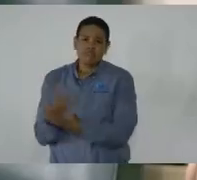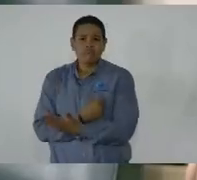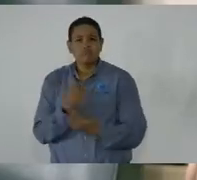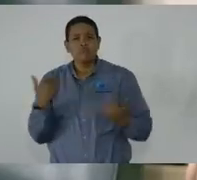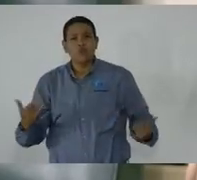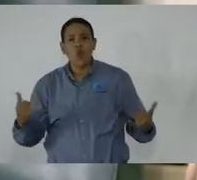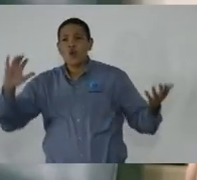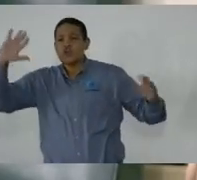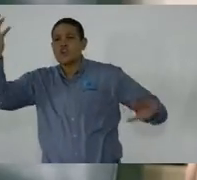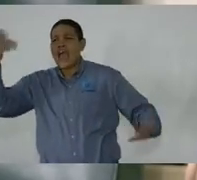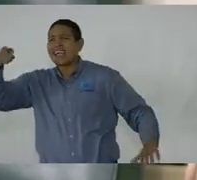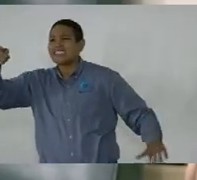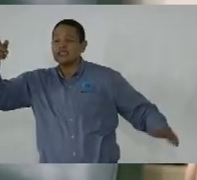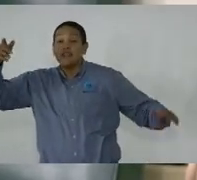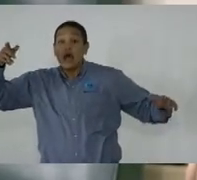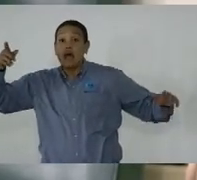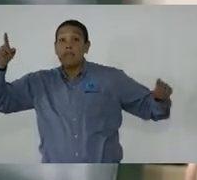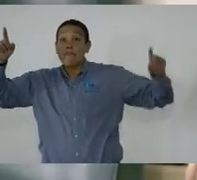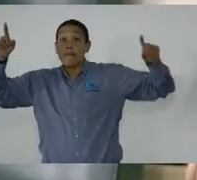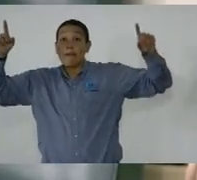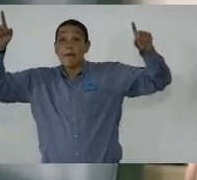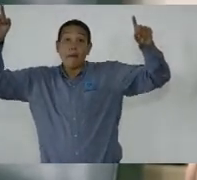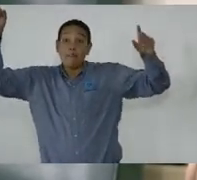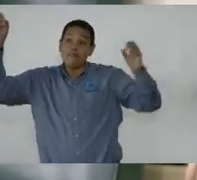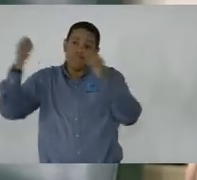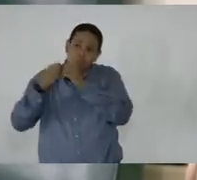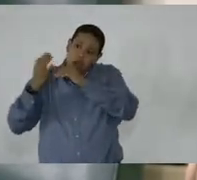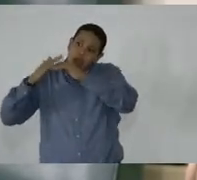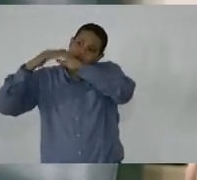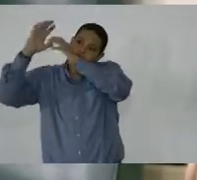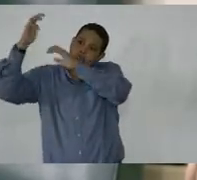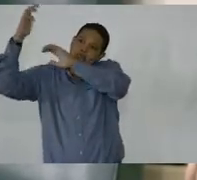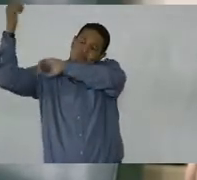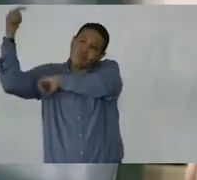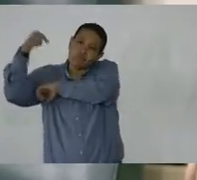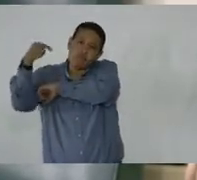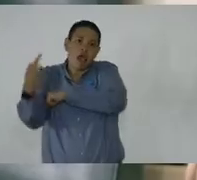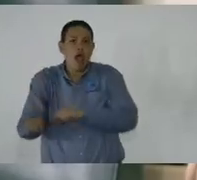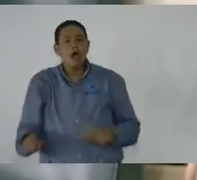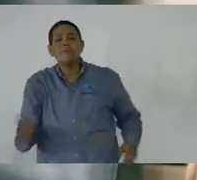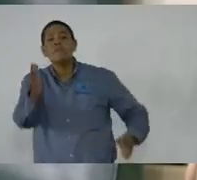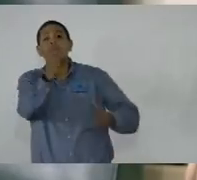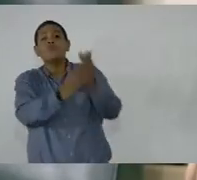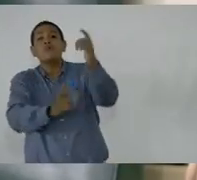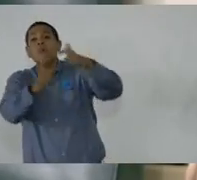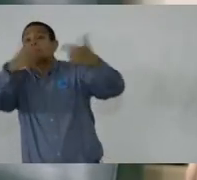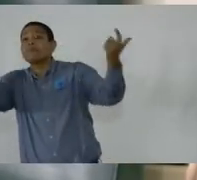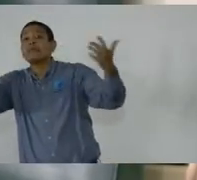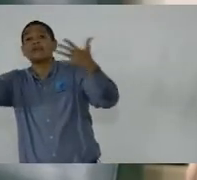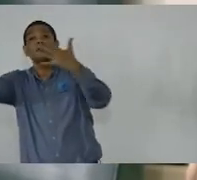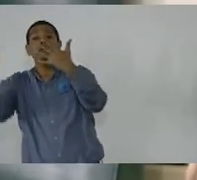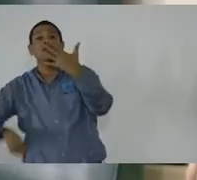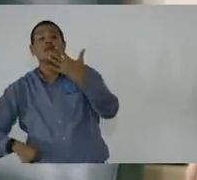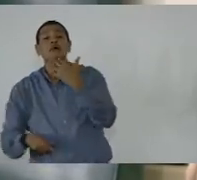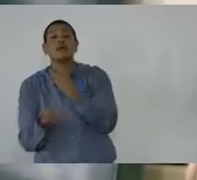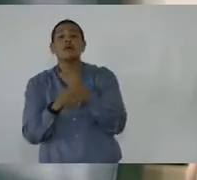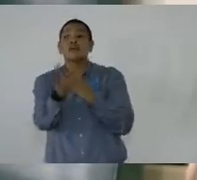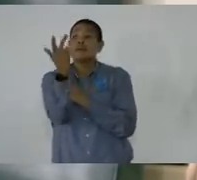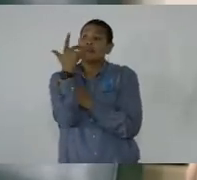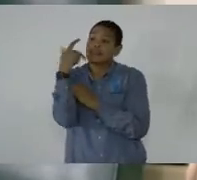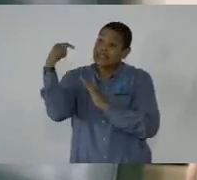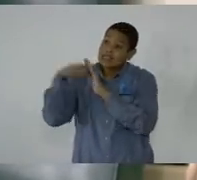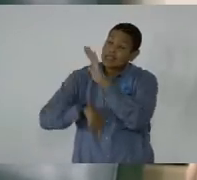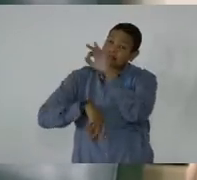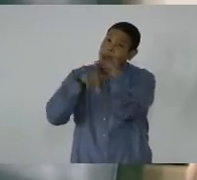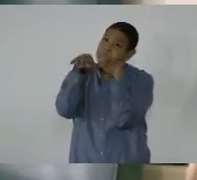prices are erratic and increasing. Madam Speaker, some of the major initiatives, which in detail will